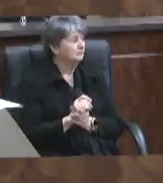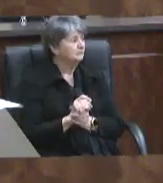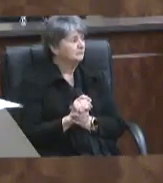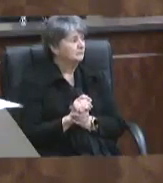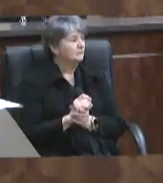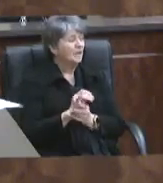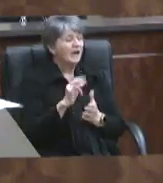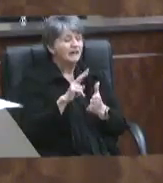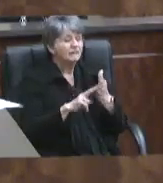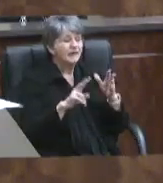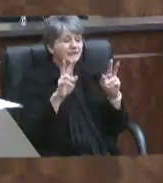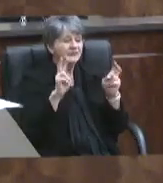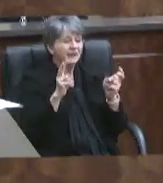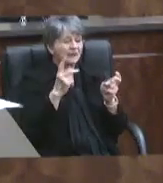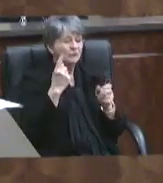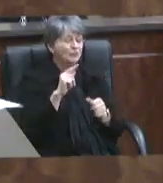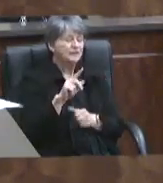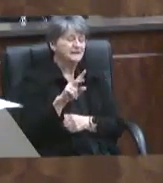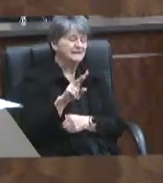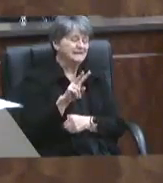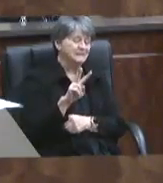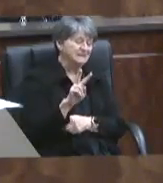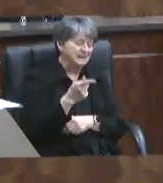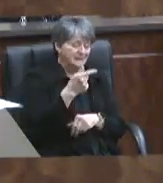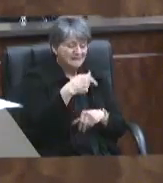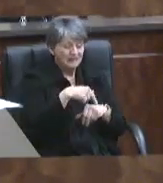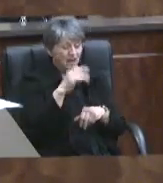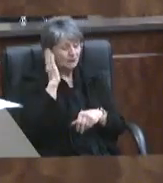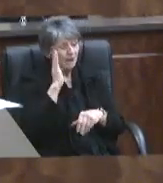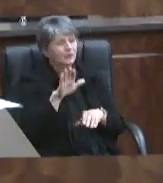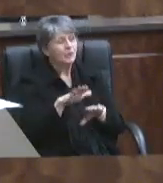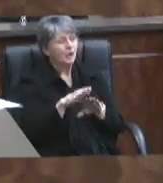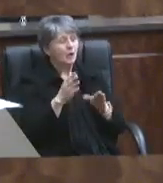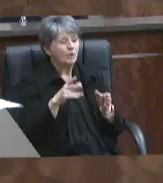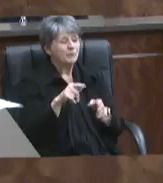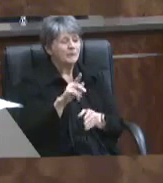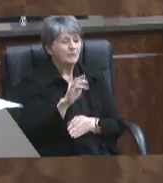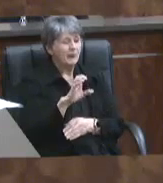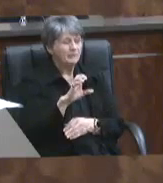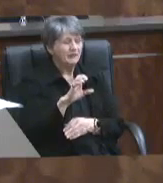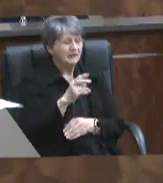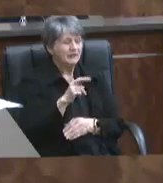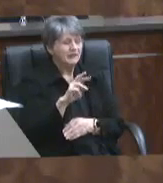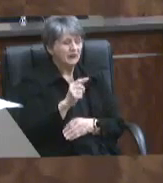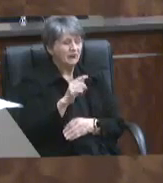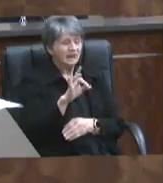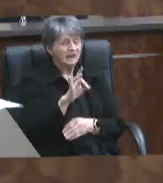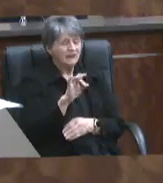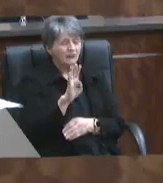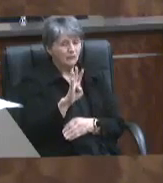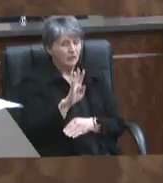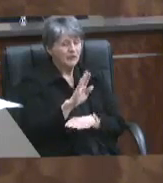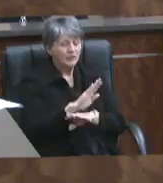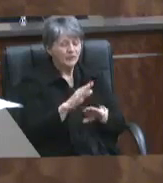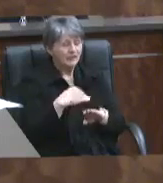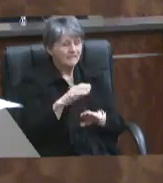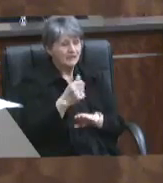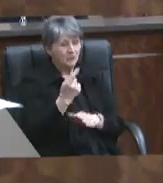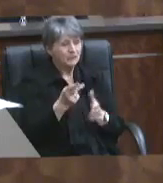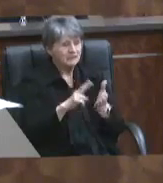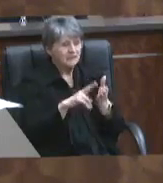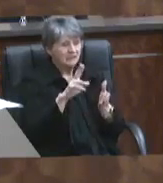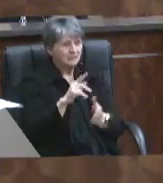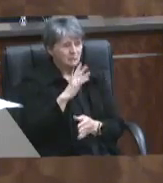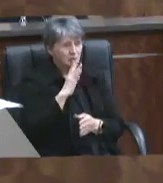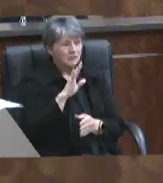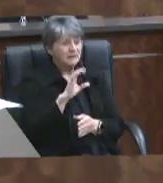I read the title into the record for the second reading. I'll open a public hearing at 8:04. I have no one signed up to speak. Is there anyone